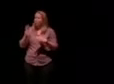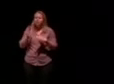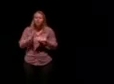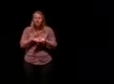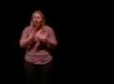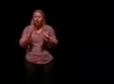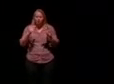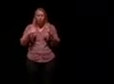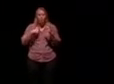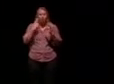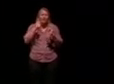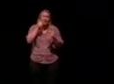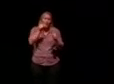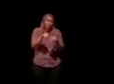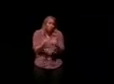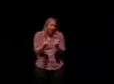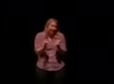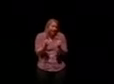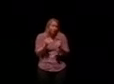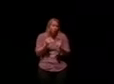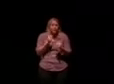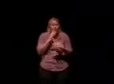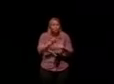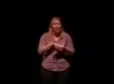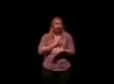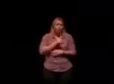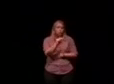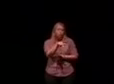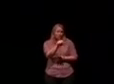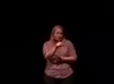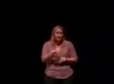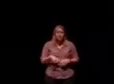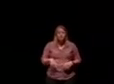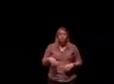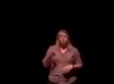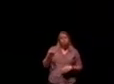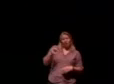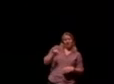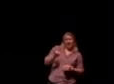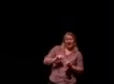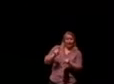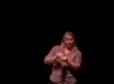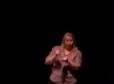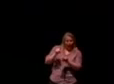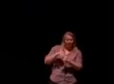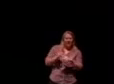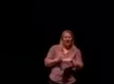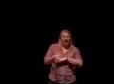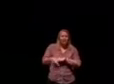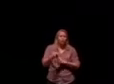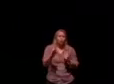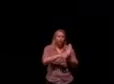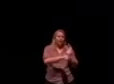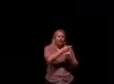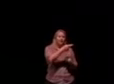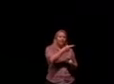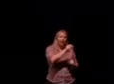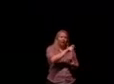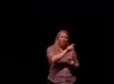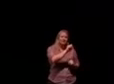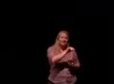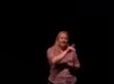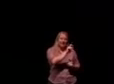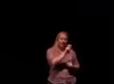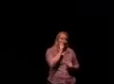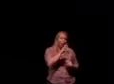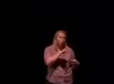We will try not to break them. So, yeah, November, Private Eye in print. And shortly after that, check out Panelsyndicate.com for